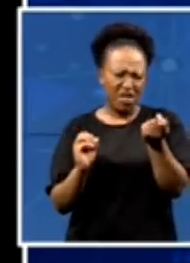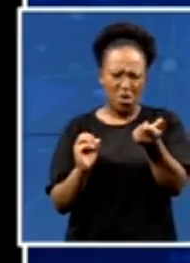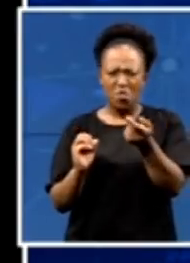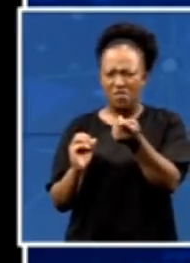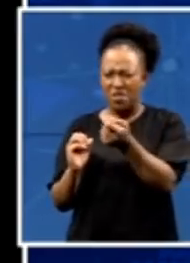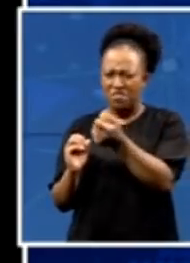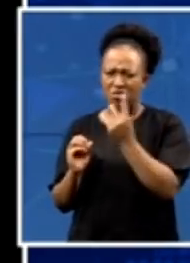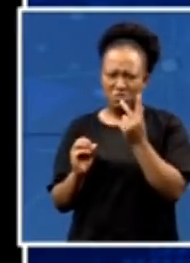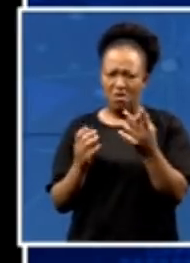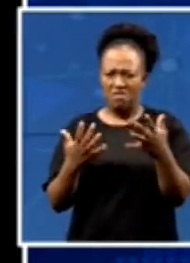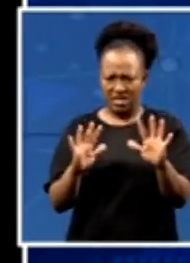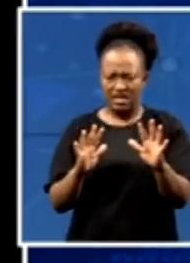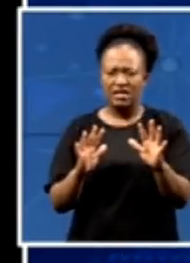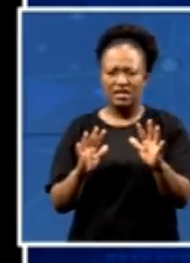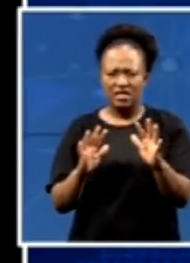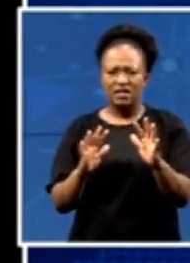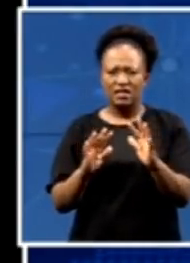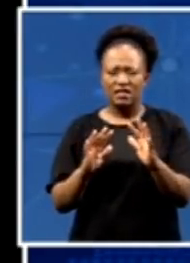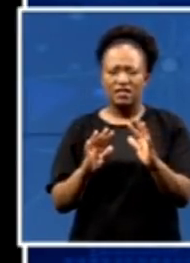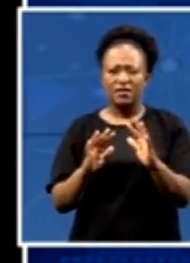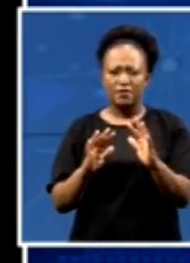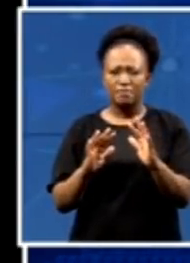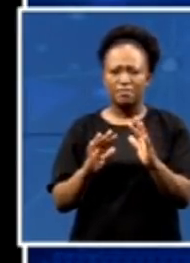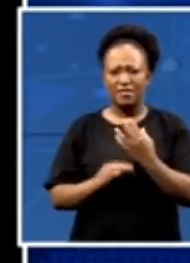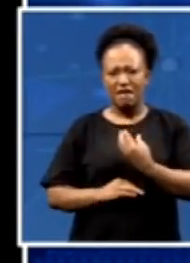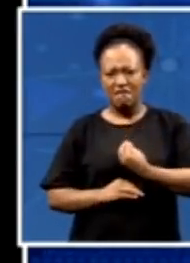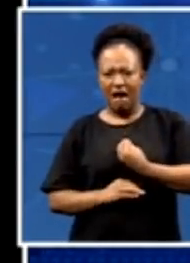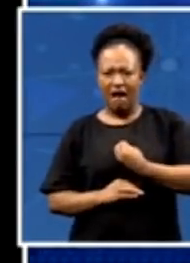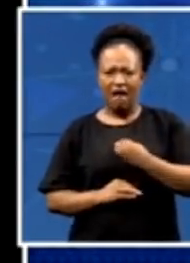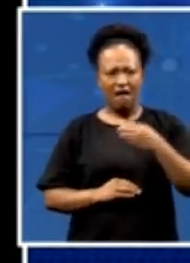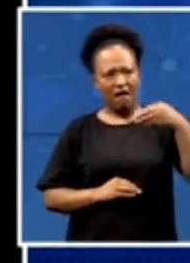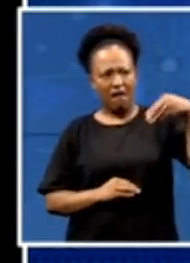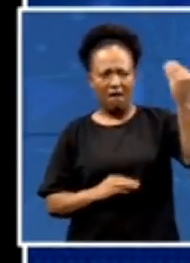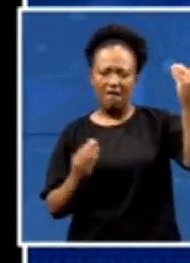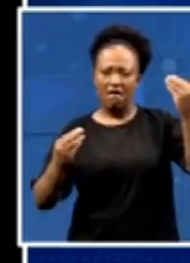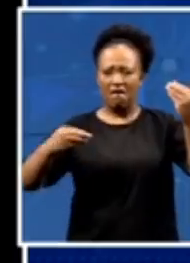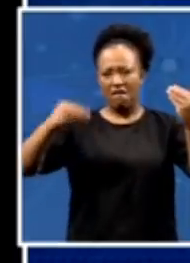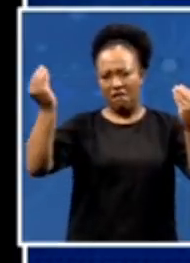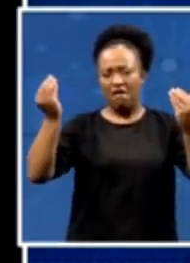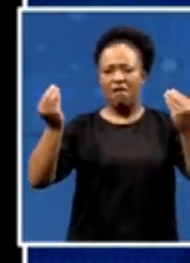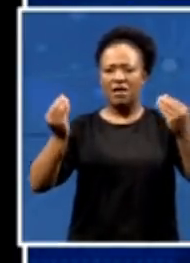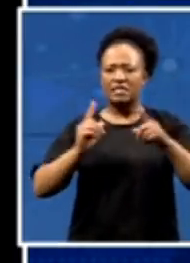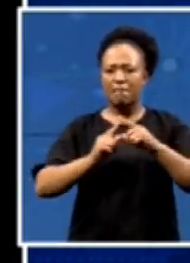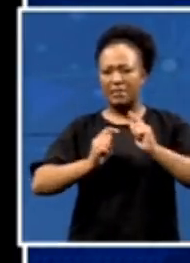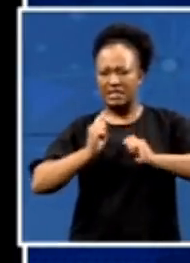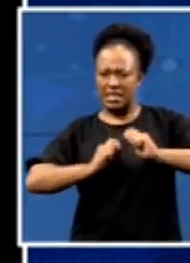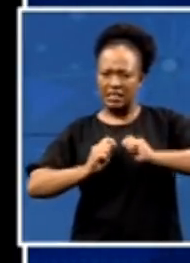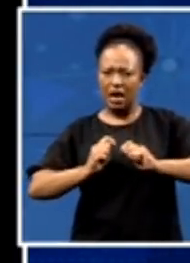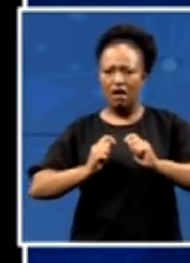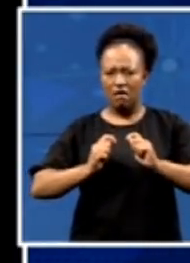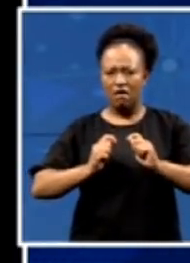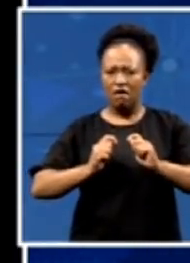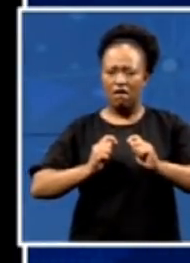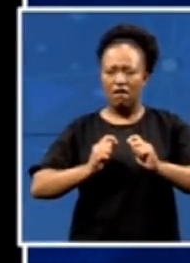young adults, even as young teenagers here trying to